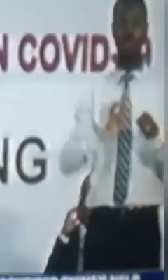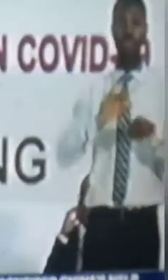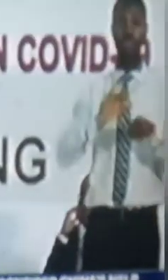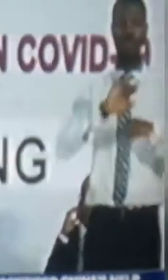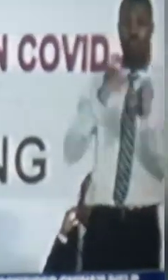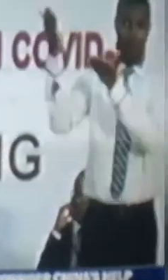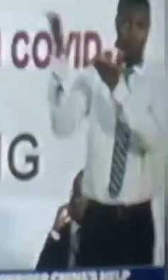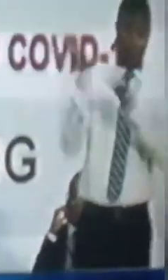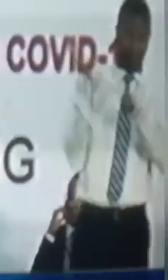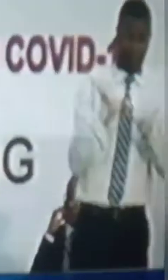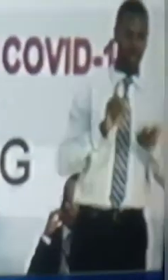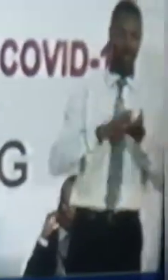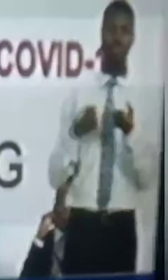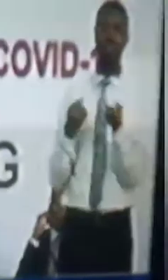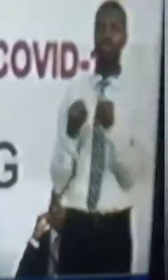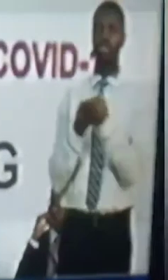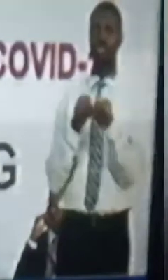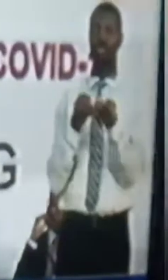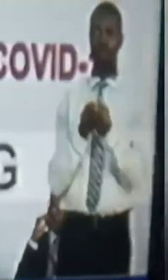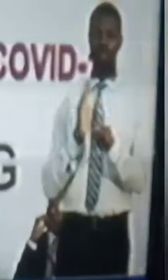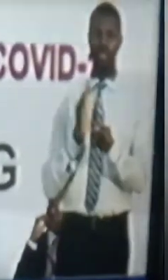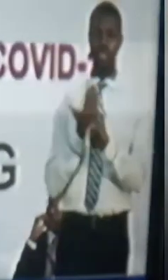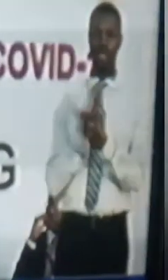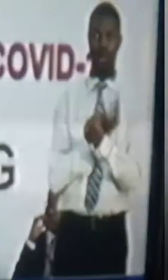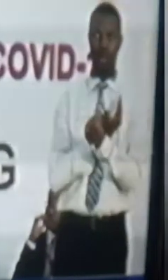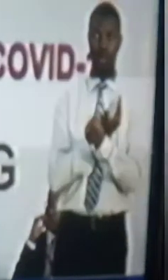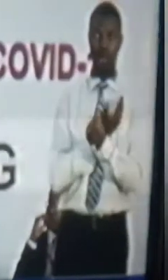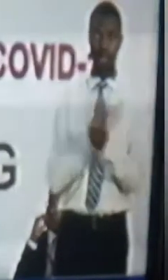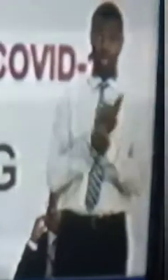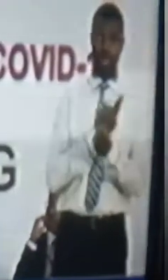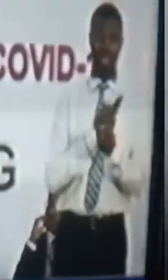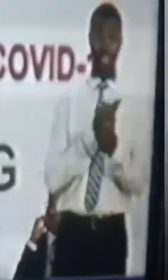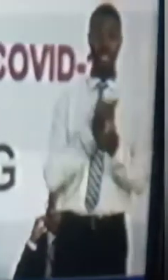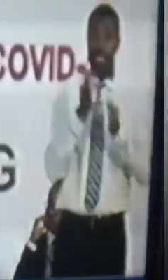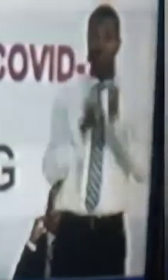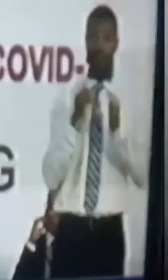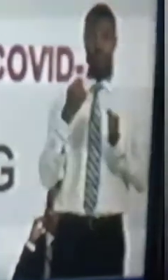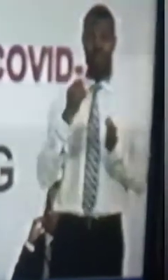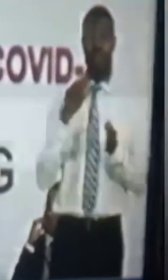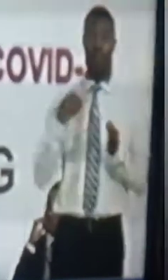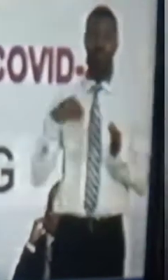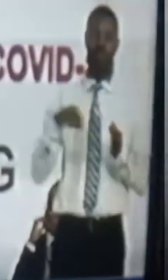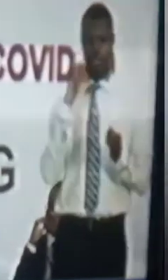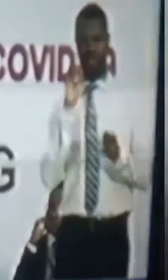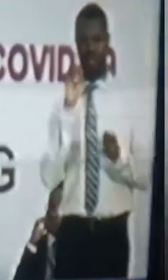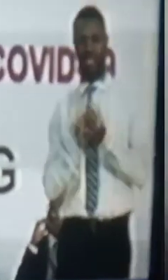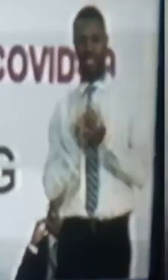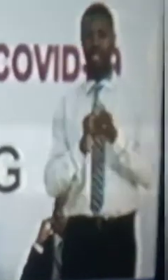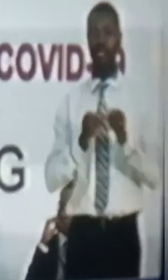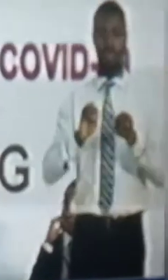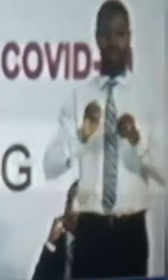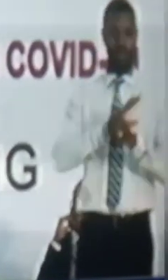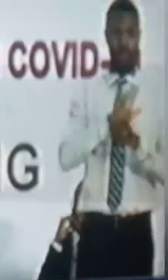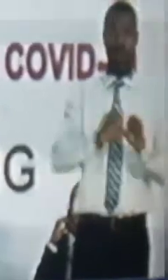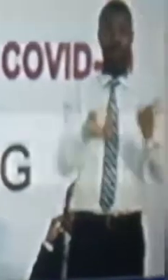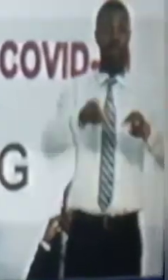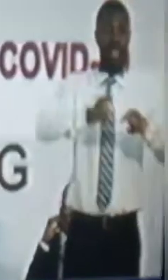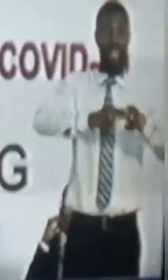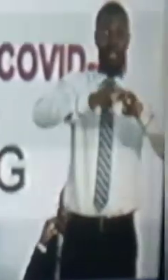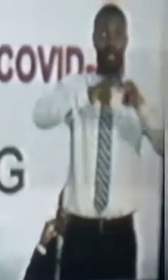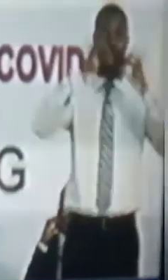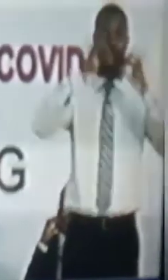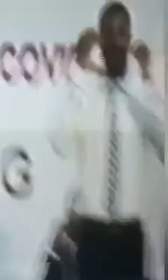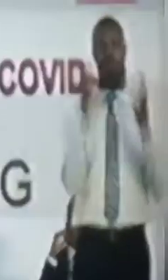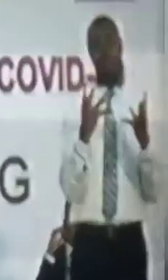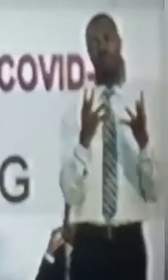in the event that we have a major outbreak and a surge that we need to deal